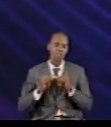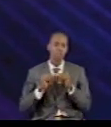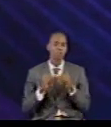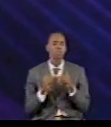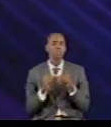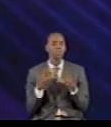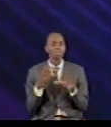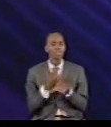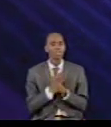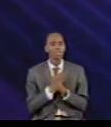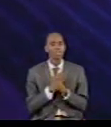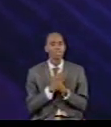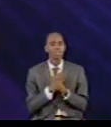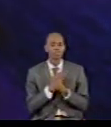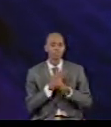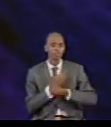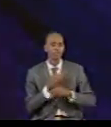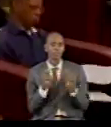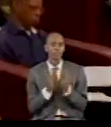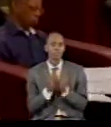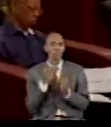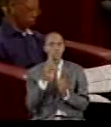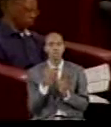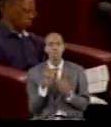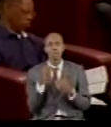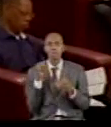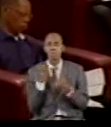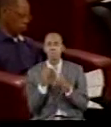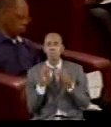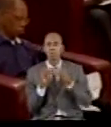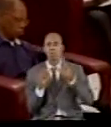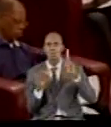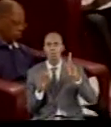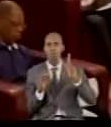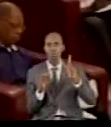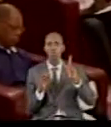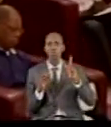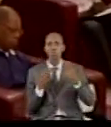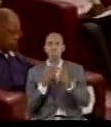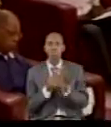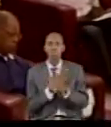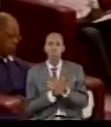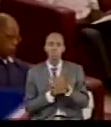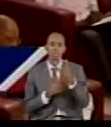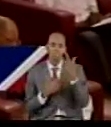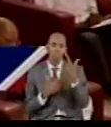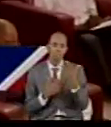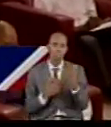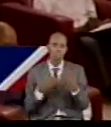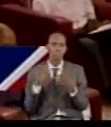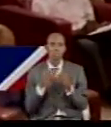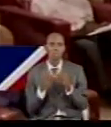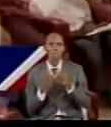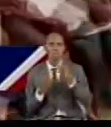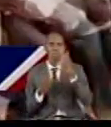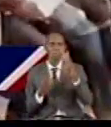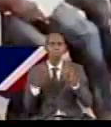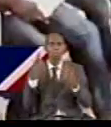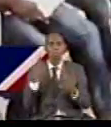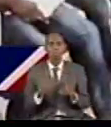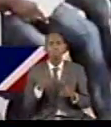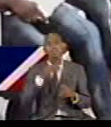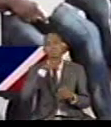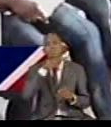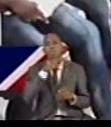root with you. Three things we're looking at. Number one, the corruption and condemnation of